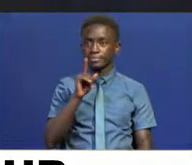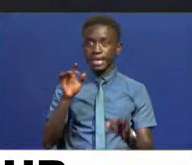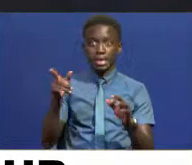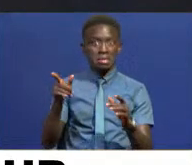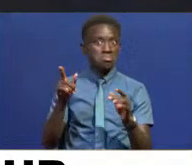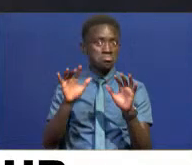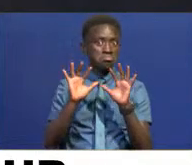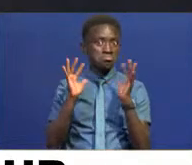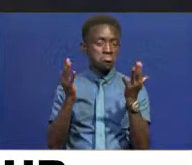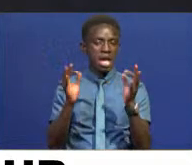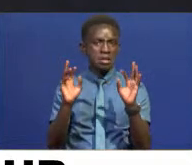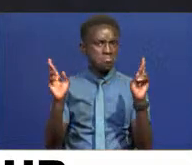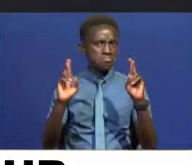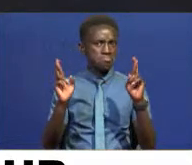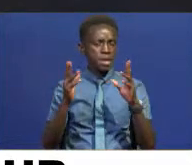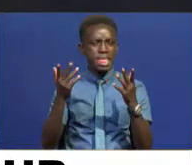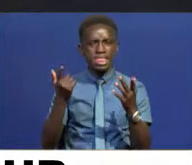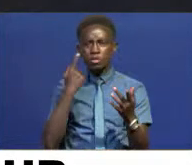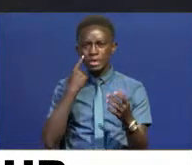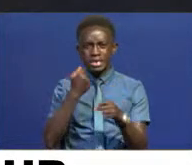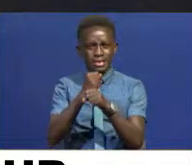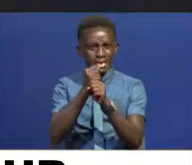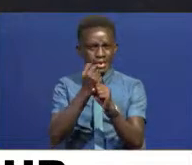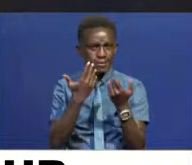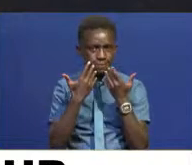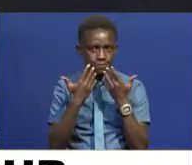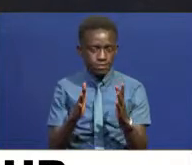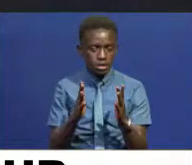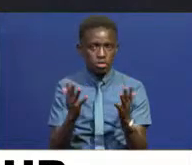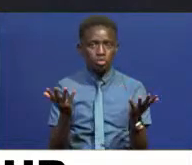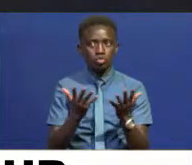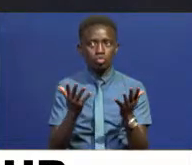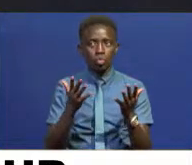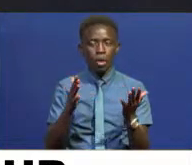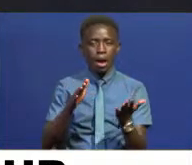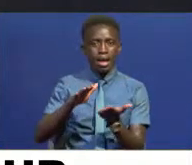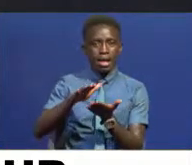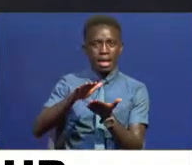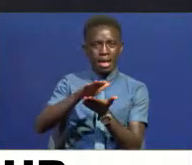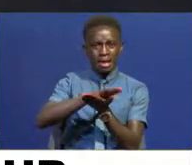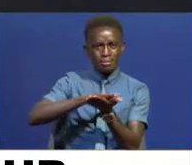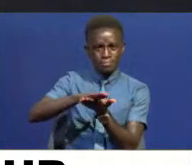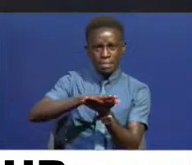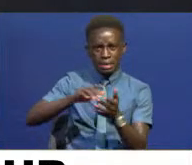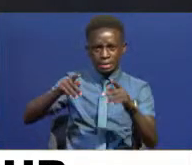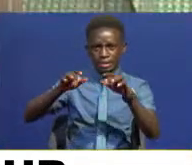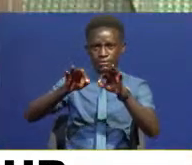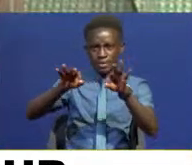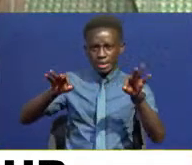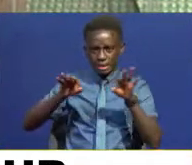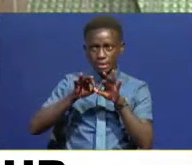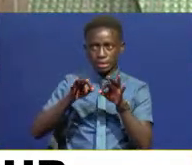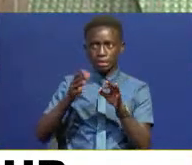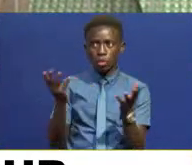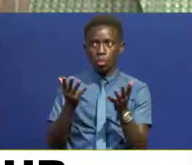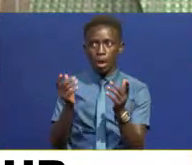of renovations on the tartan track as well as the surface where the field events will be happening.